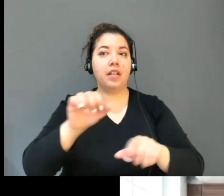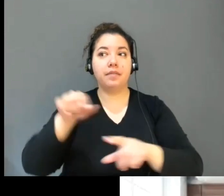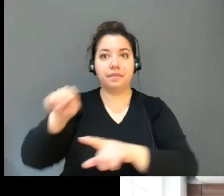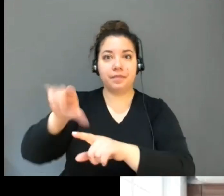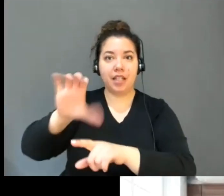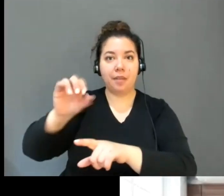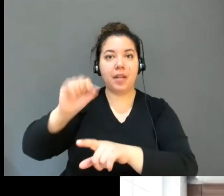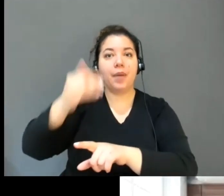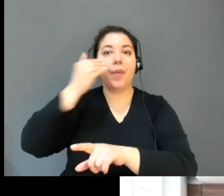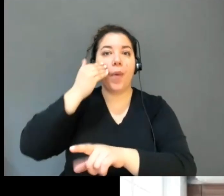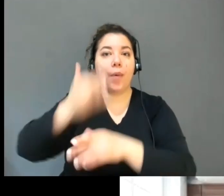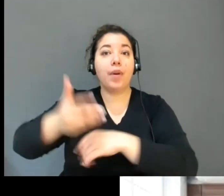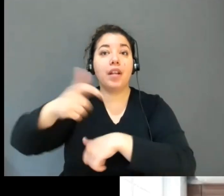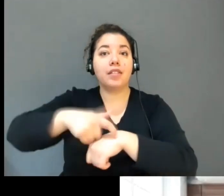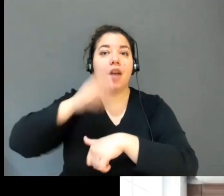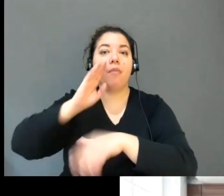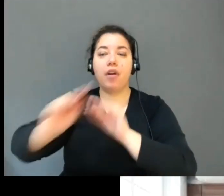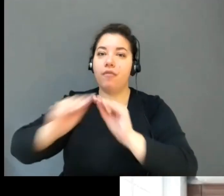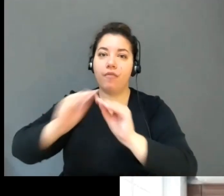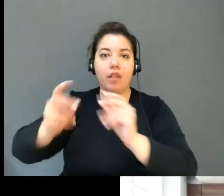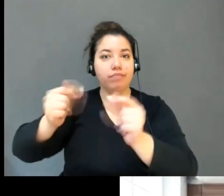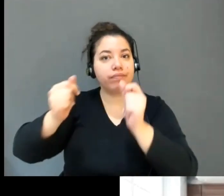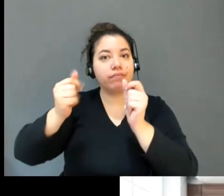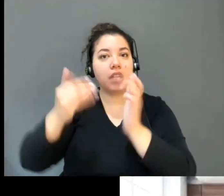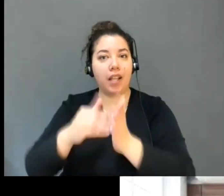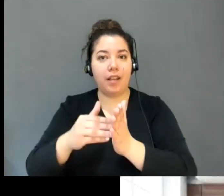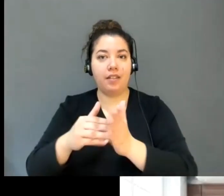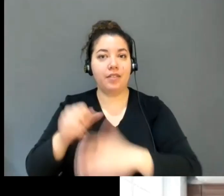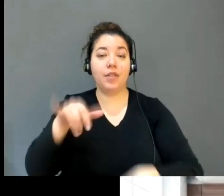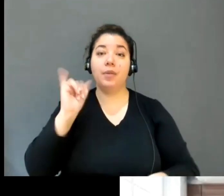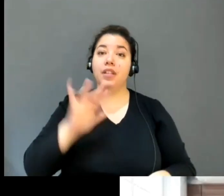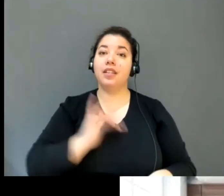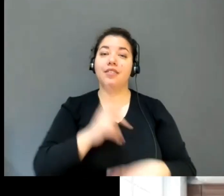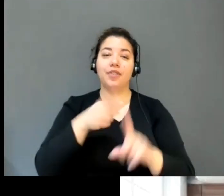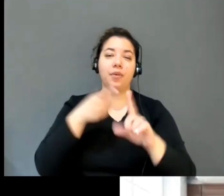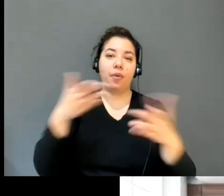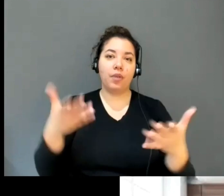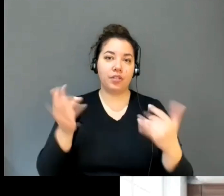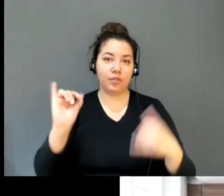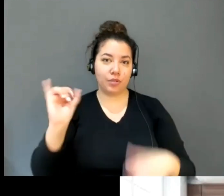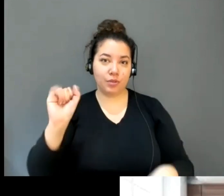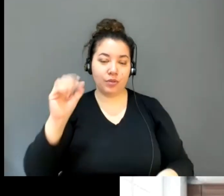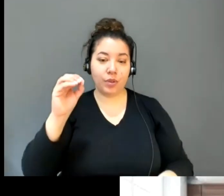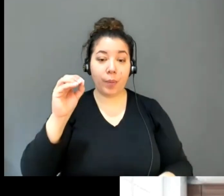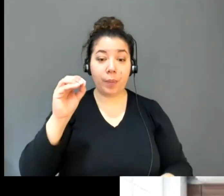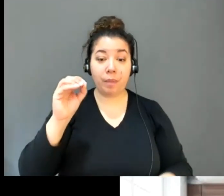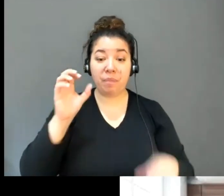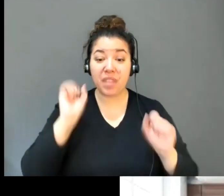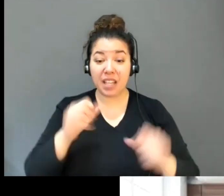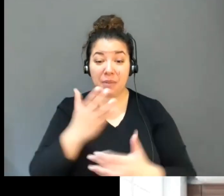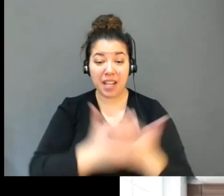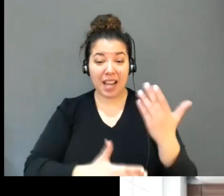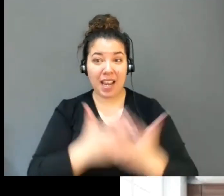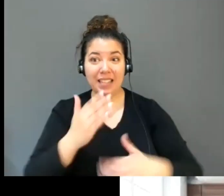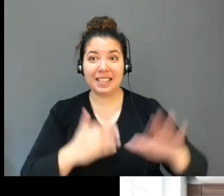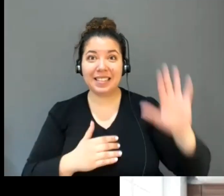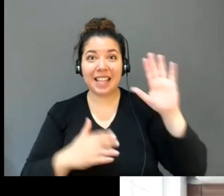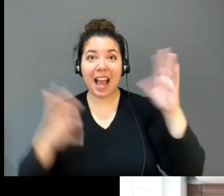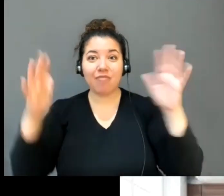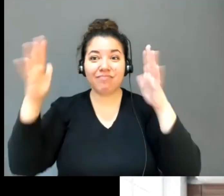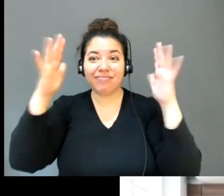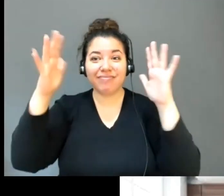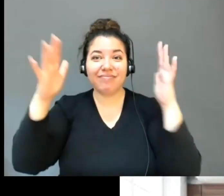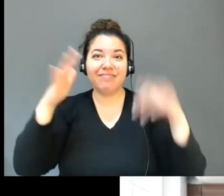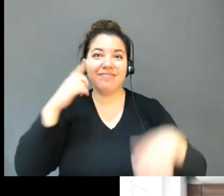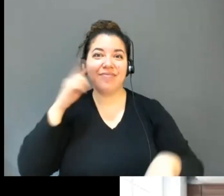did before. And that's what we try to do in our sessions. So can we have a hands up? It'll be like a virtual applause. Hands up for Mr.